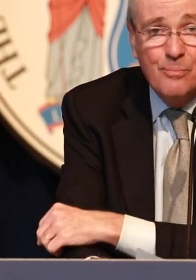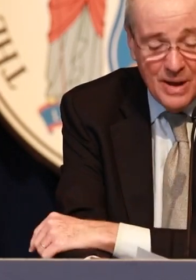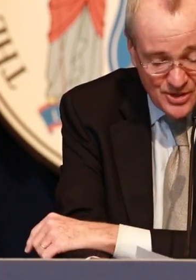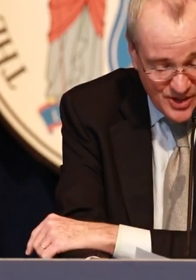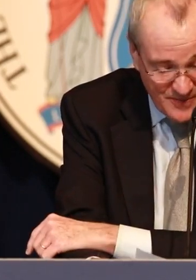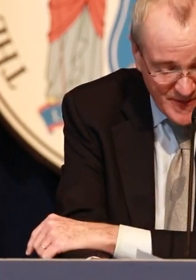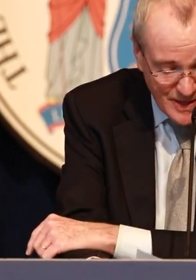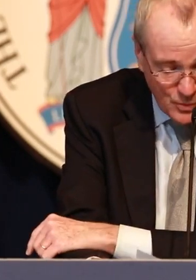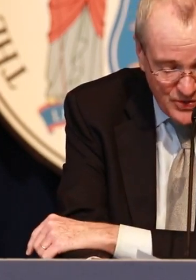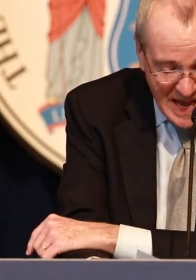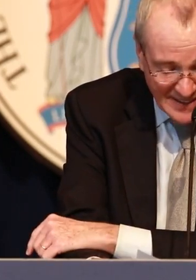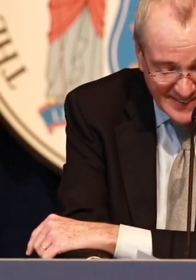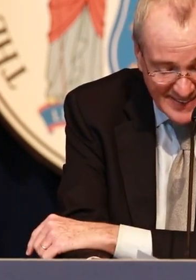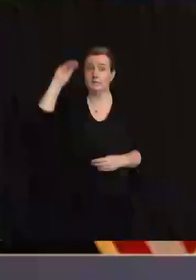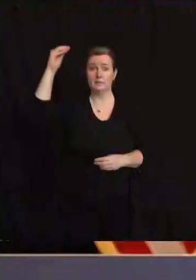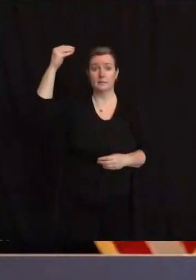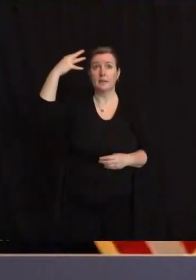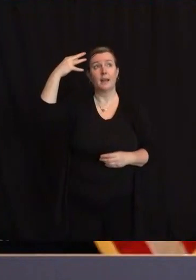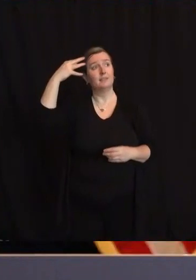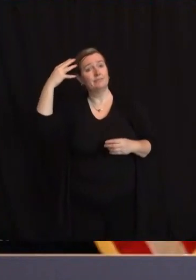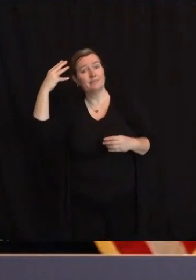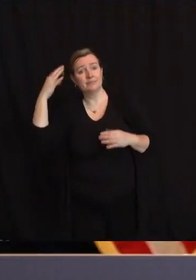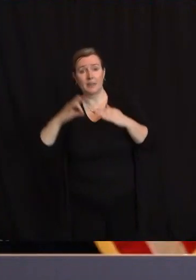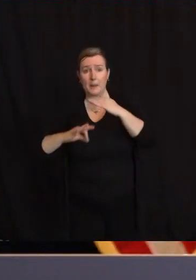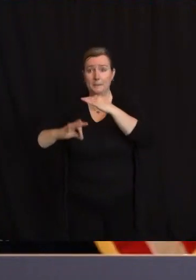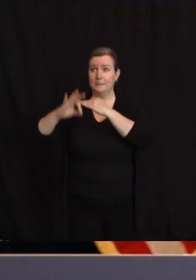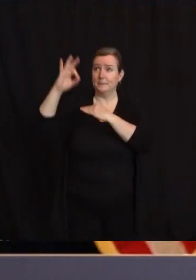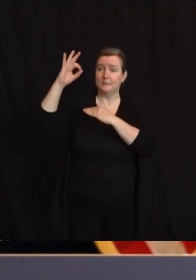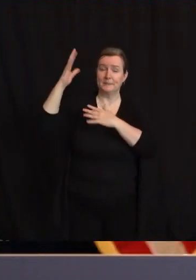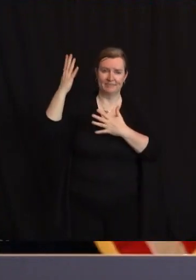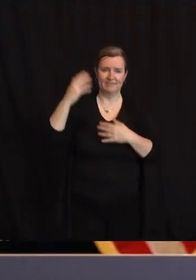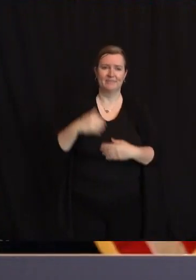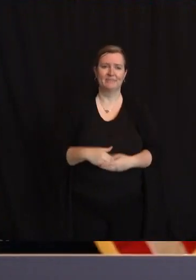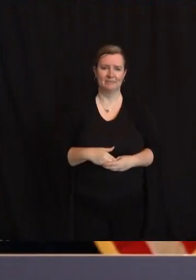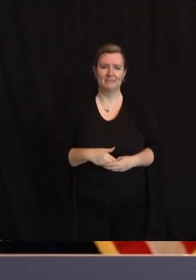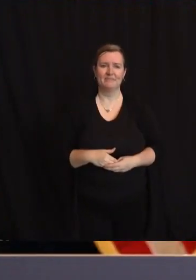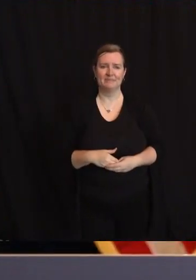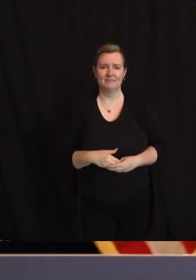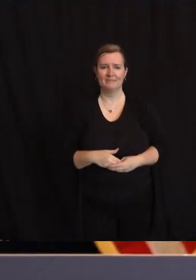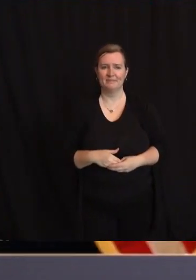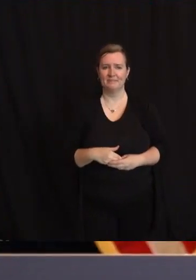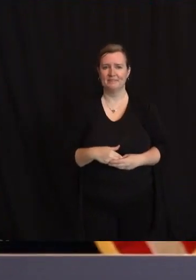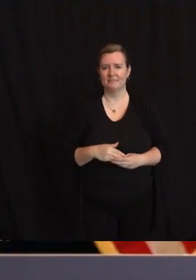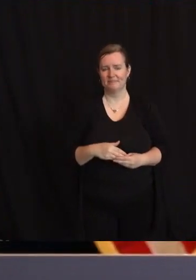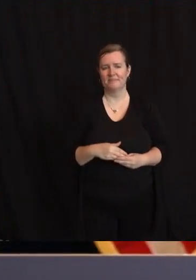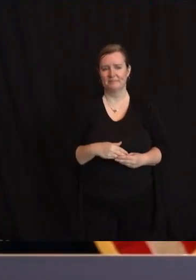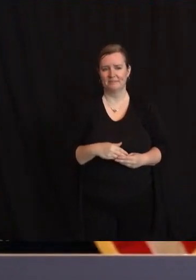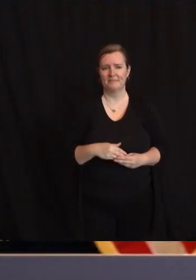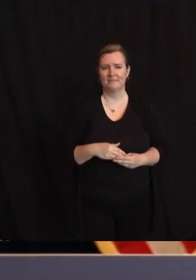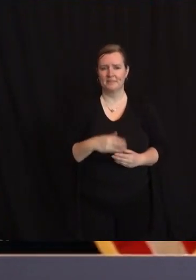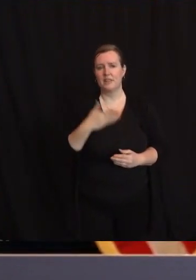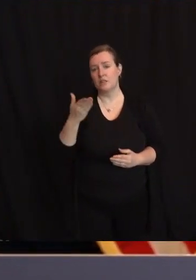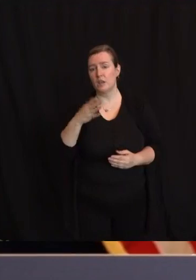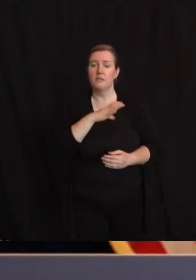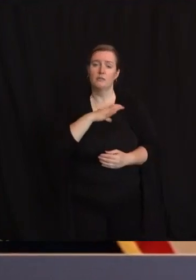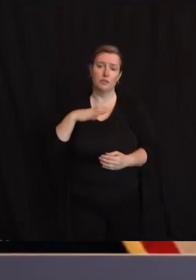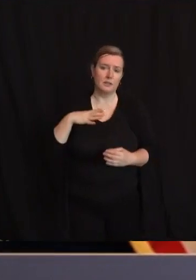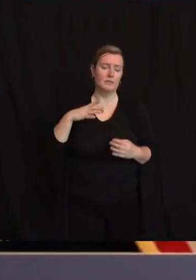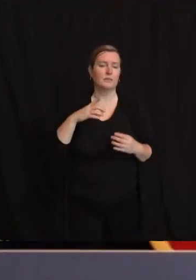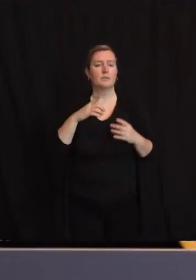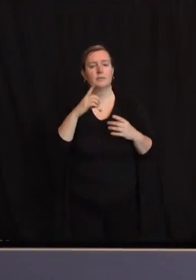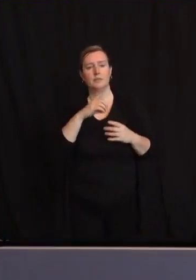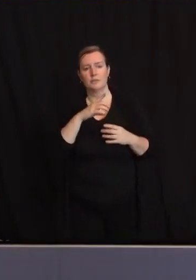I promise you. With that, I'll turn things over to the person who needs no introduction. Please help me welcome the Commissioner of the Department of Health,